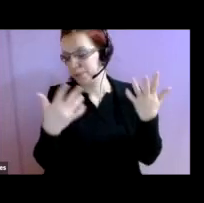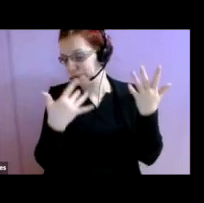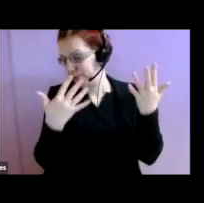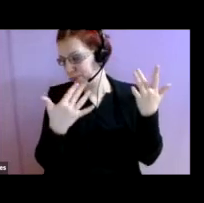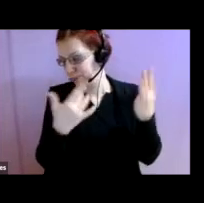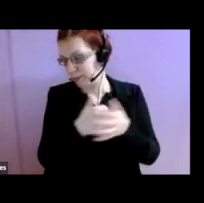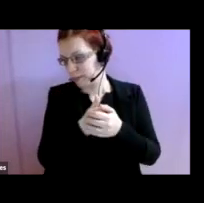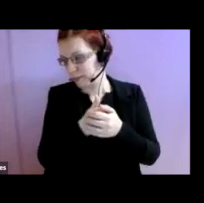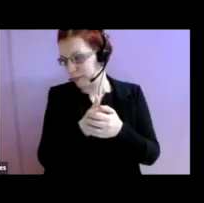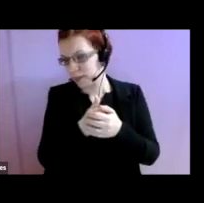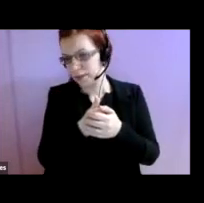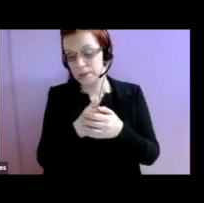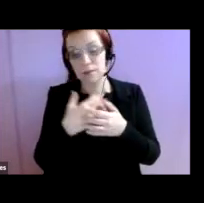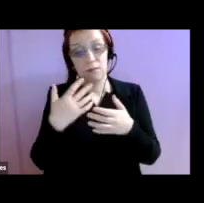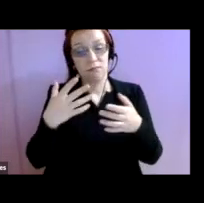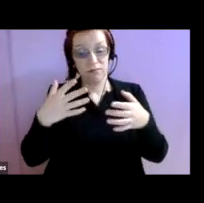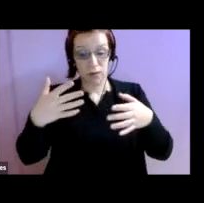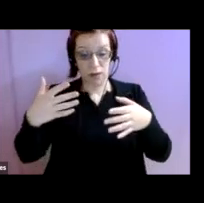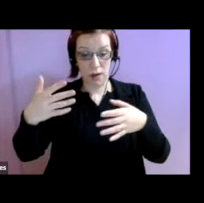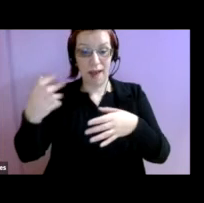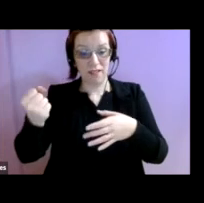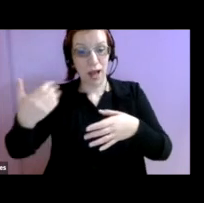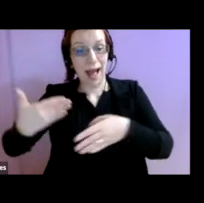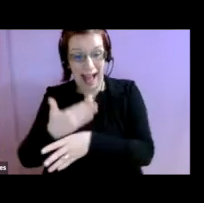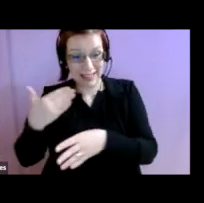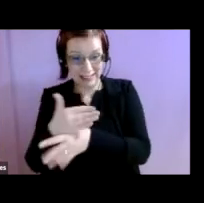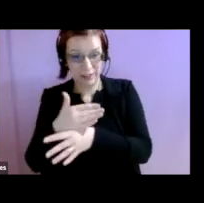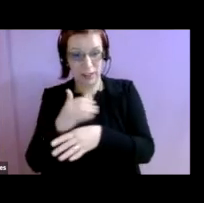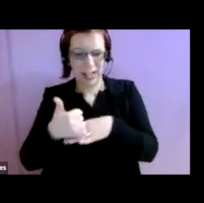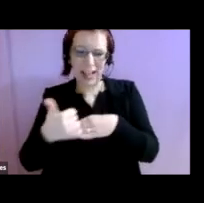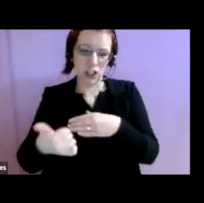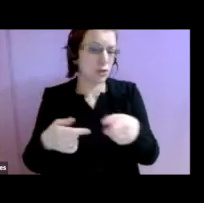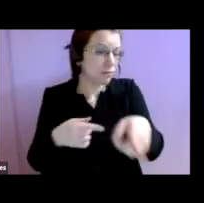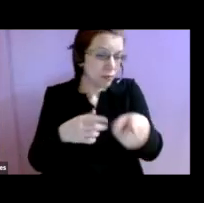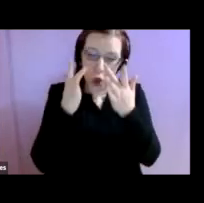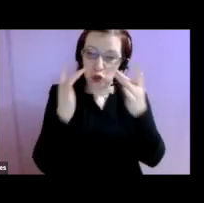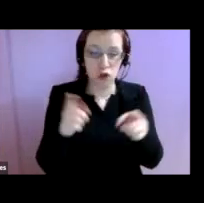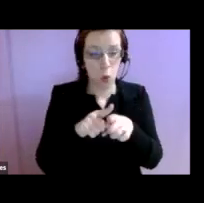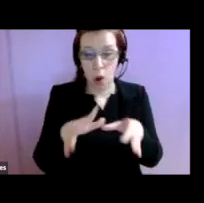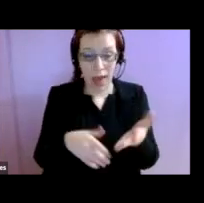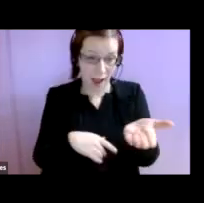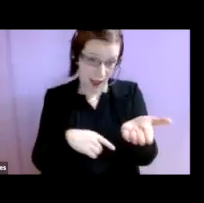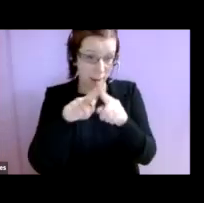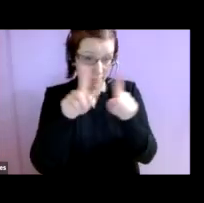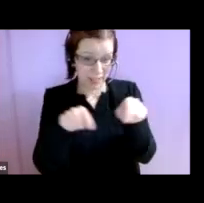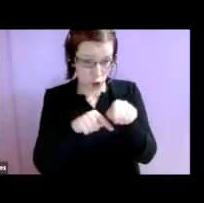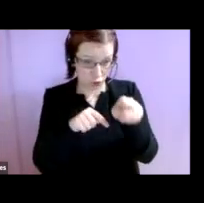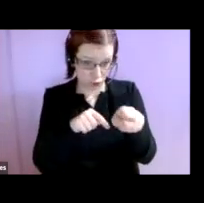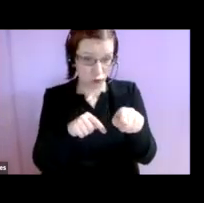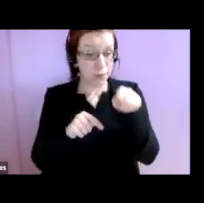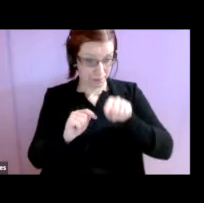Which go on top of the active stages. And again, the pictures here are just to show you what some of these look like. There's an